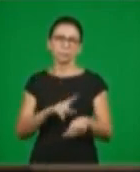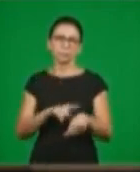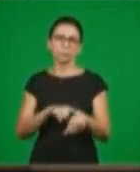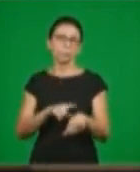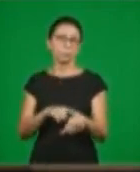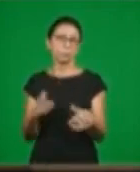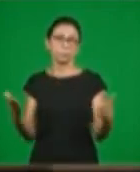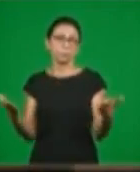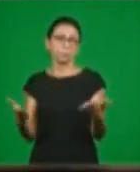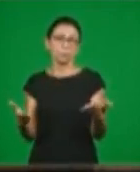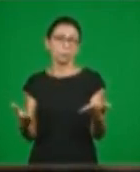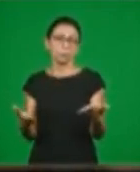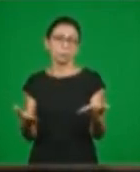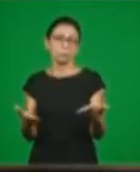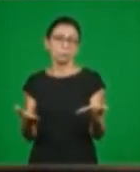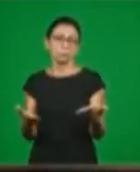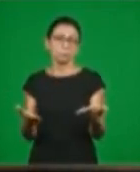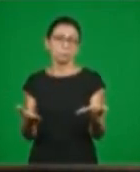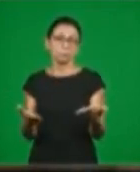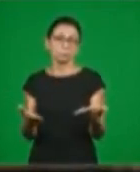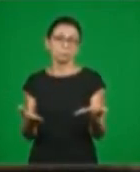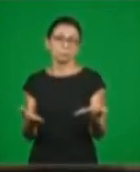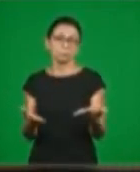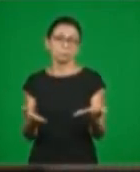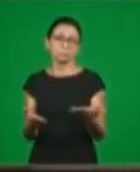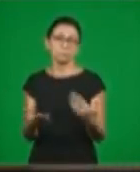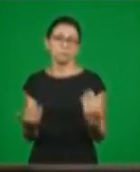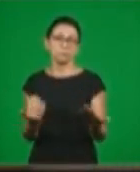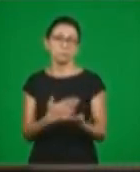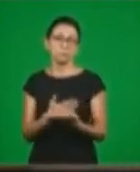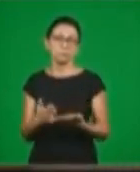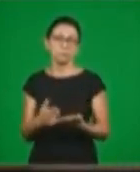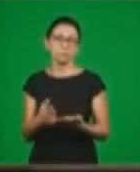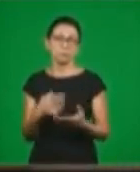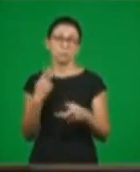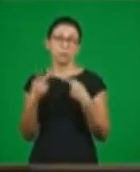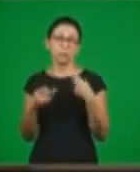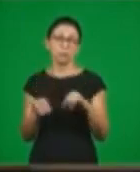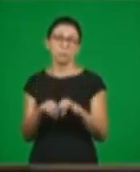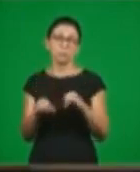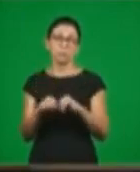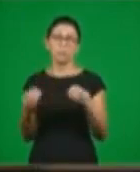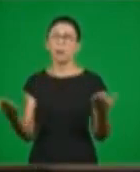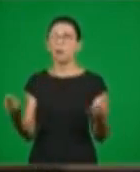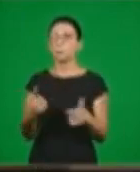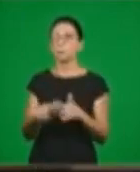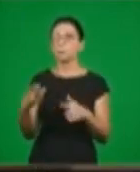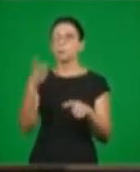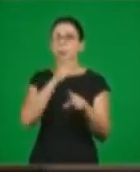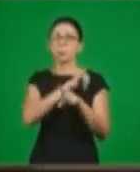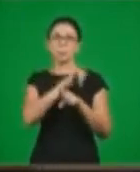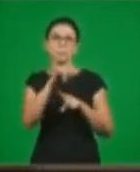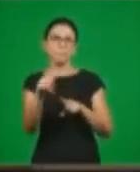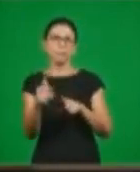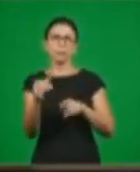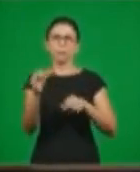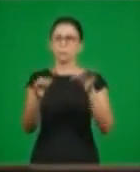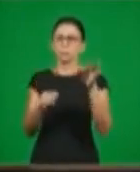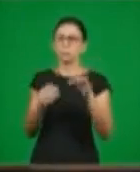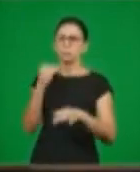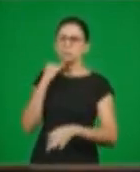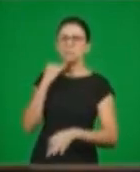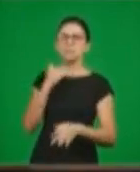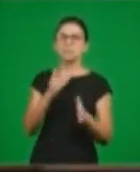he didn't watch what he was supposed to. That is the moment that we're living. The pastor says something that he wasn't supposed to.